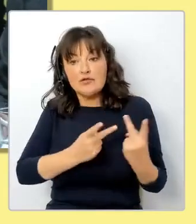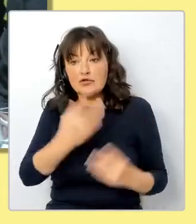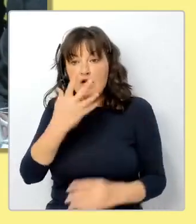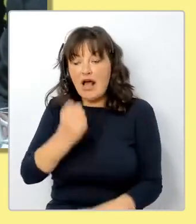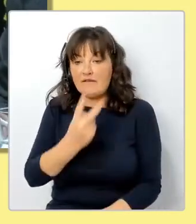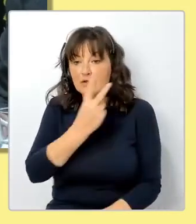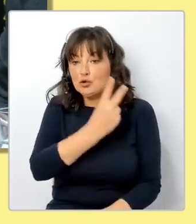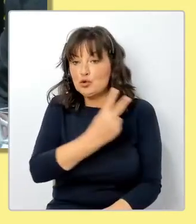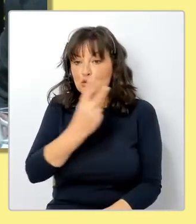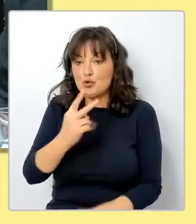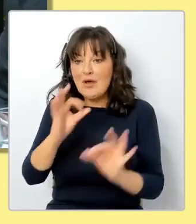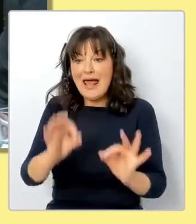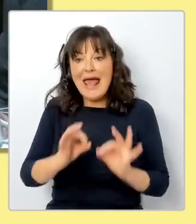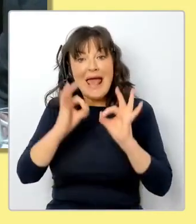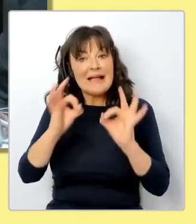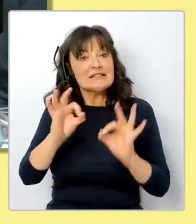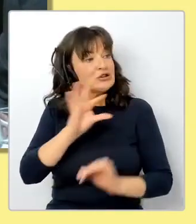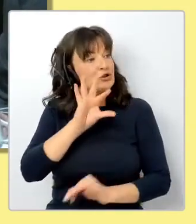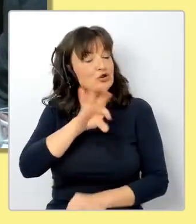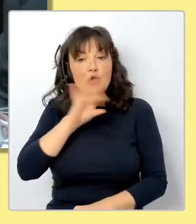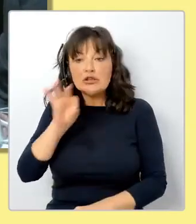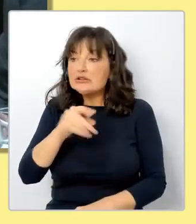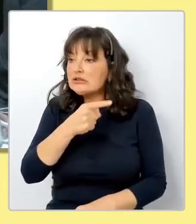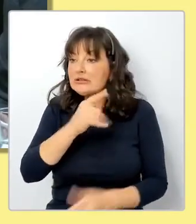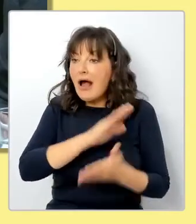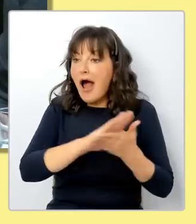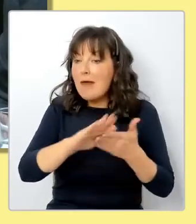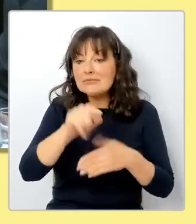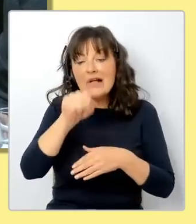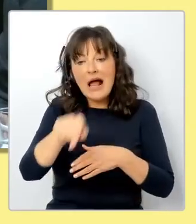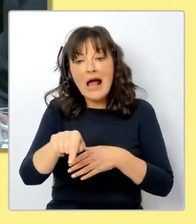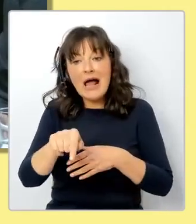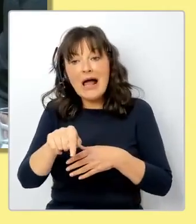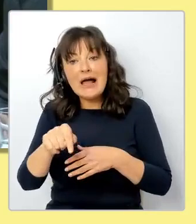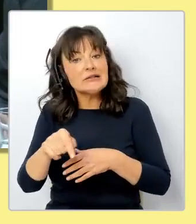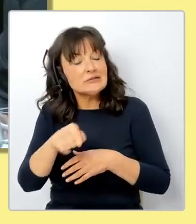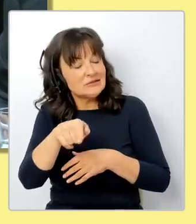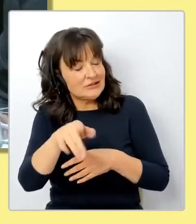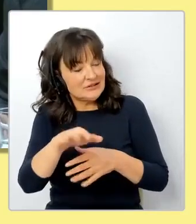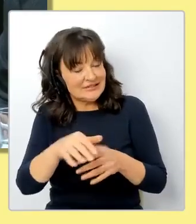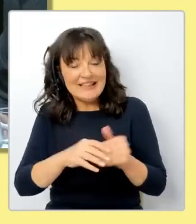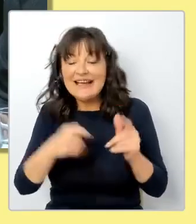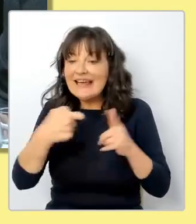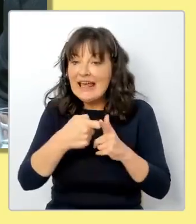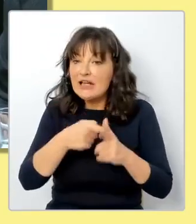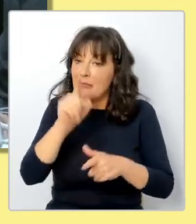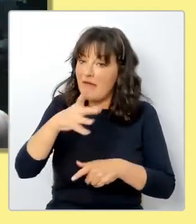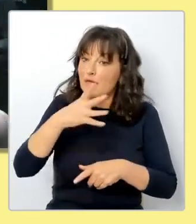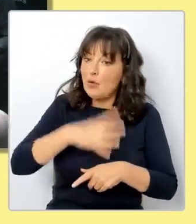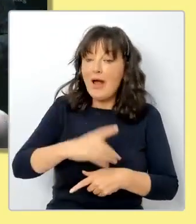here. But if you'd like a candidate who's prioritising independence, then please vote for me.